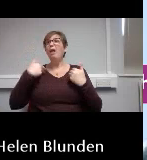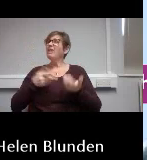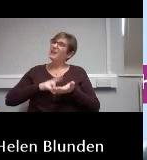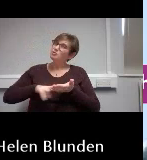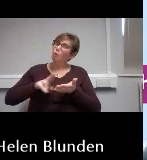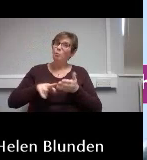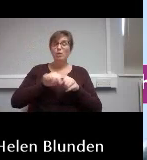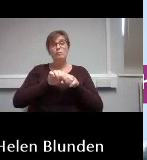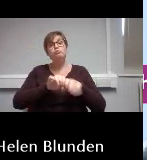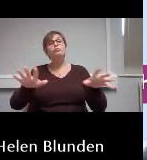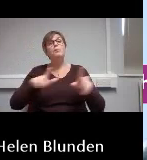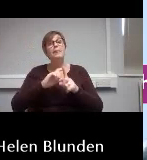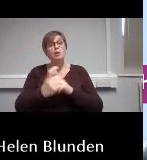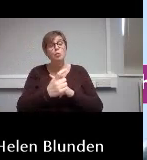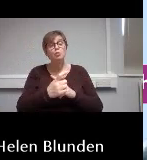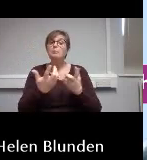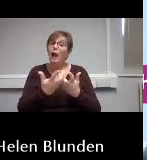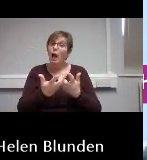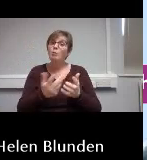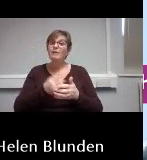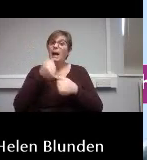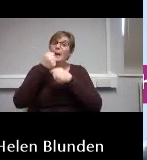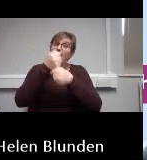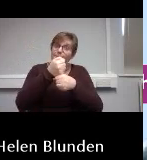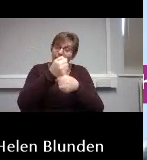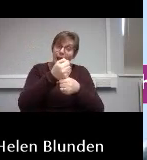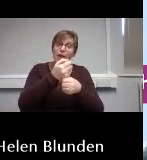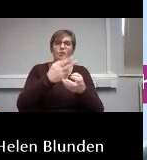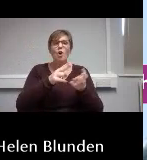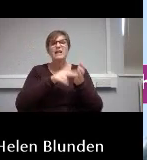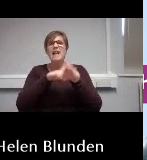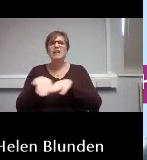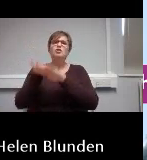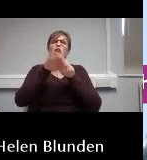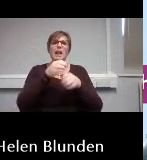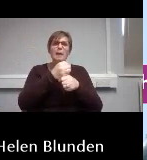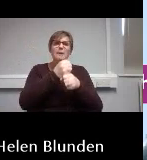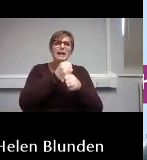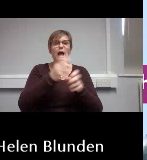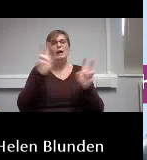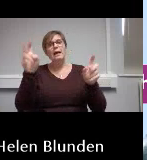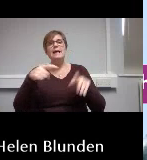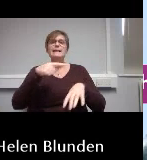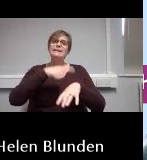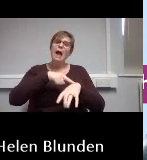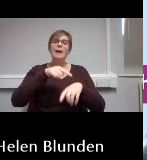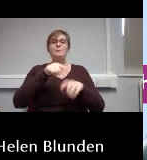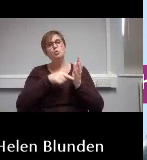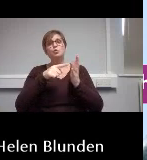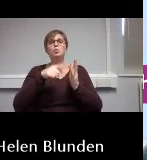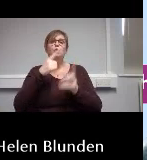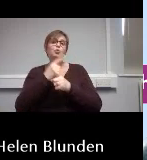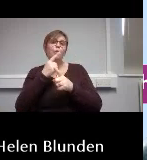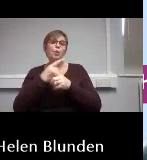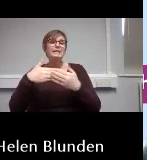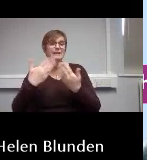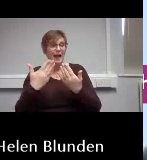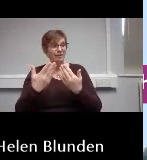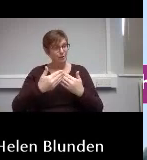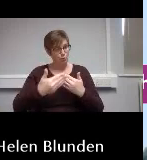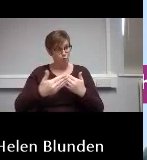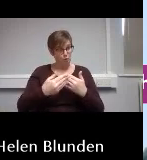communities. So we do that by having campaigns, such as national campaigns like Time to Talk Day, which is coming up in a couple of weeks' time. We